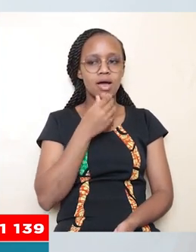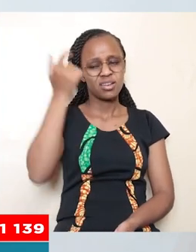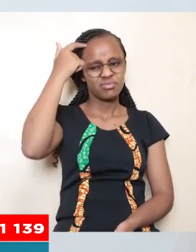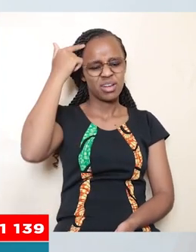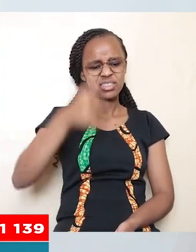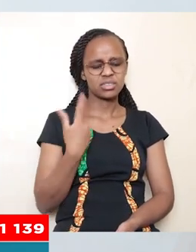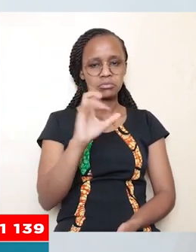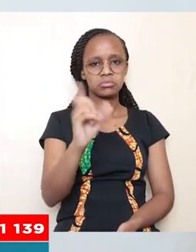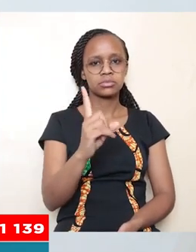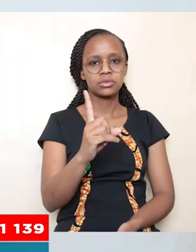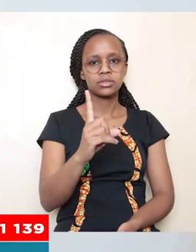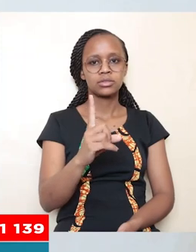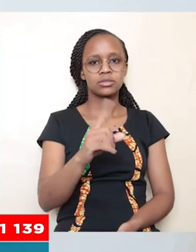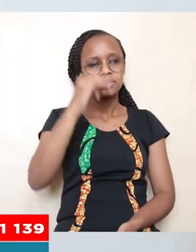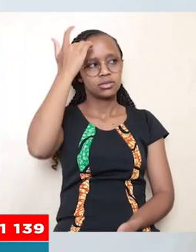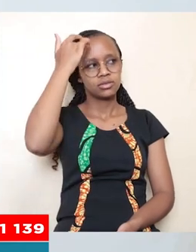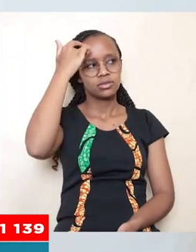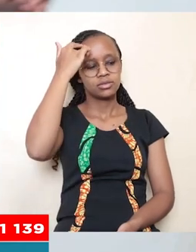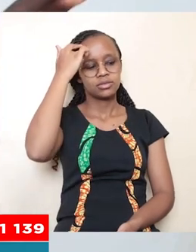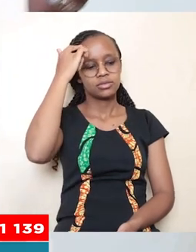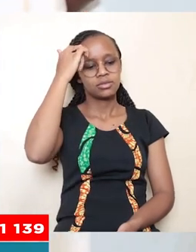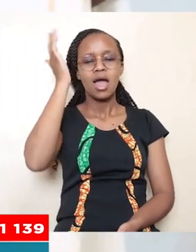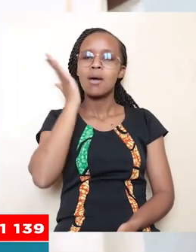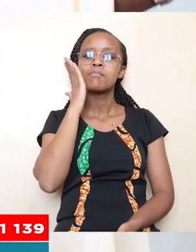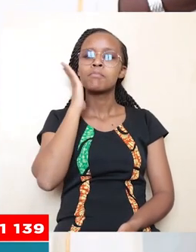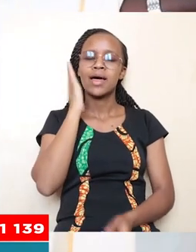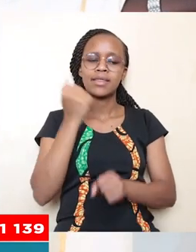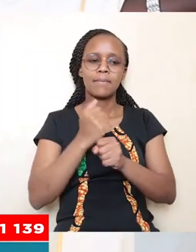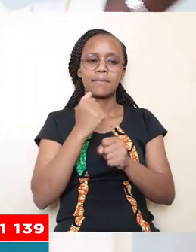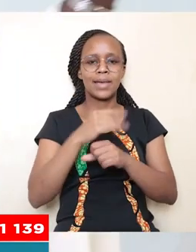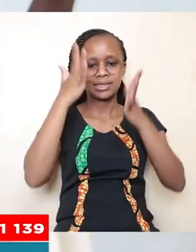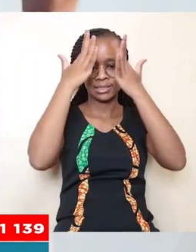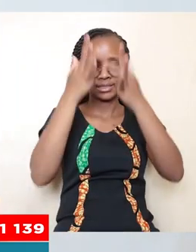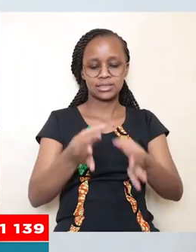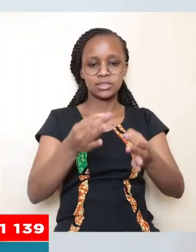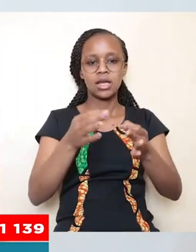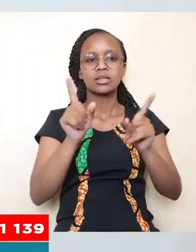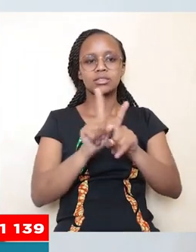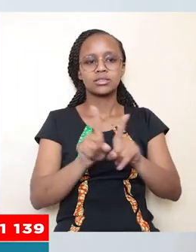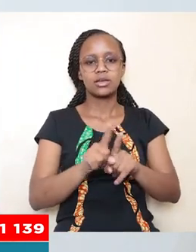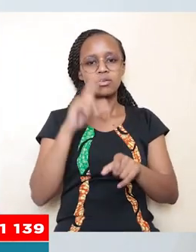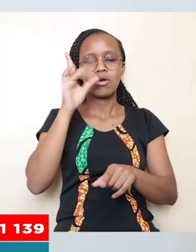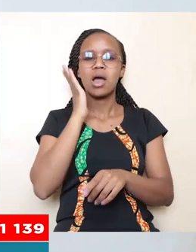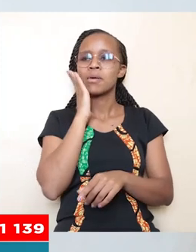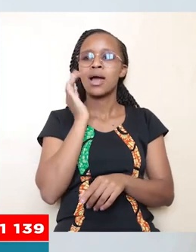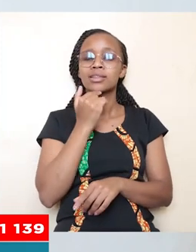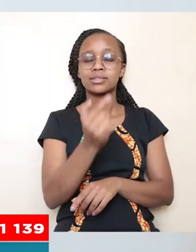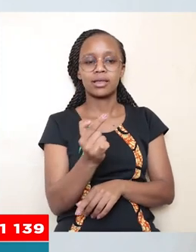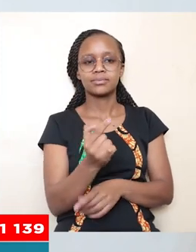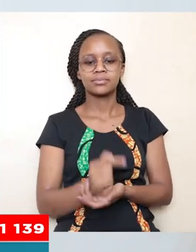own. Akili zao zinabebwa na mama zao. So for them, mpaka mam